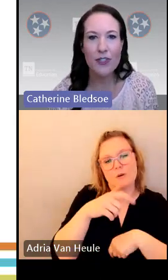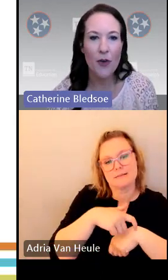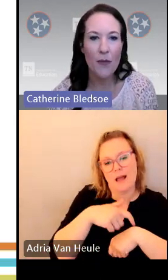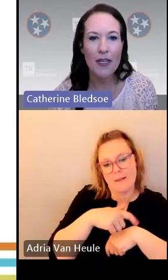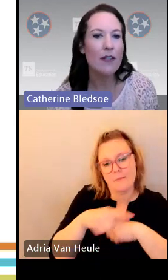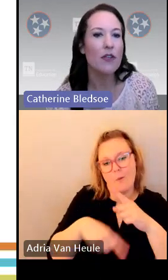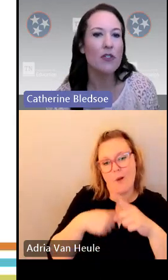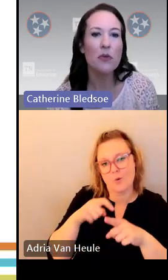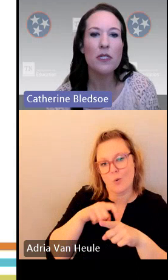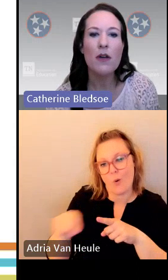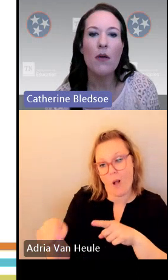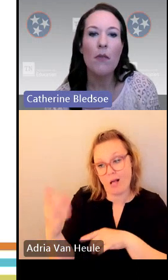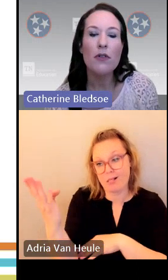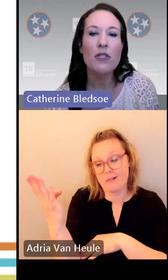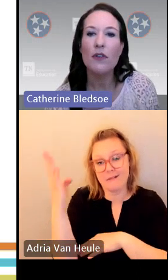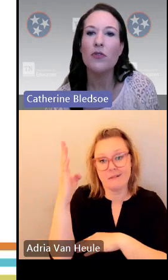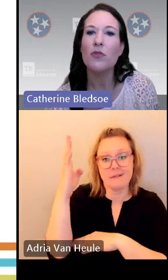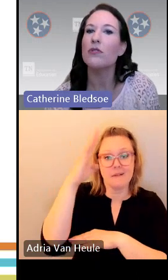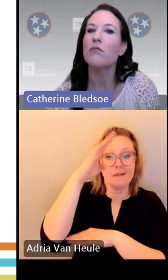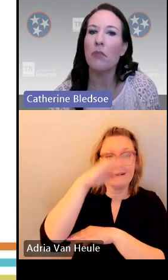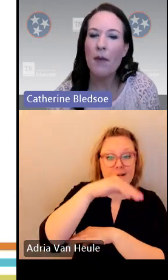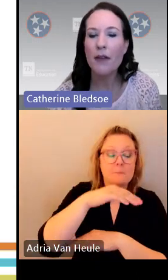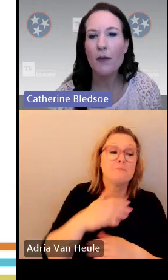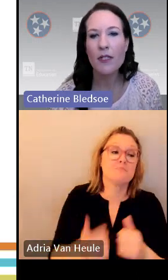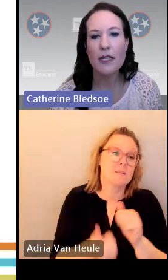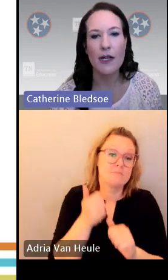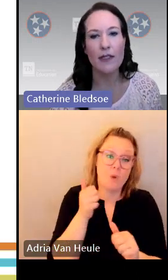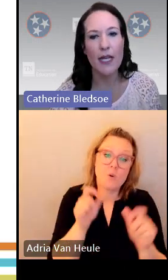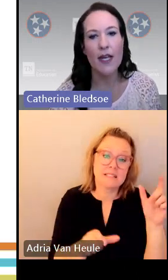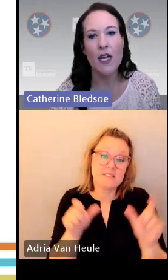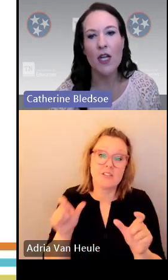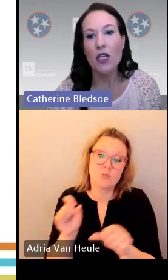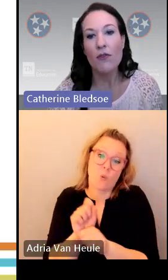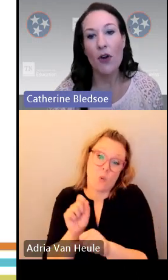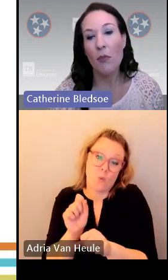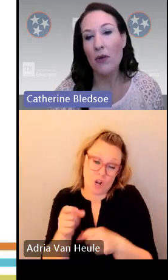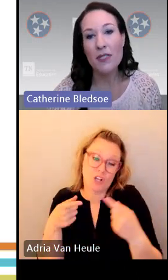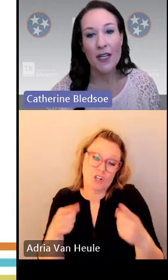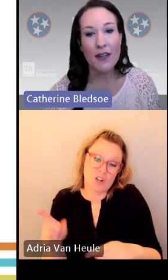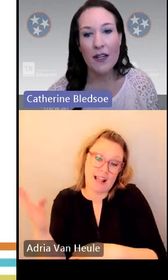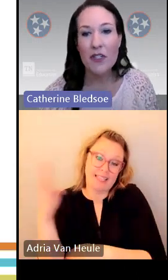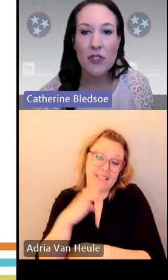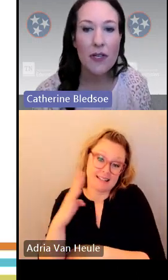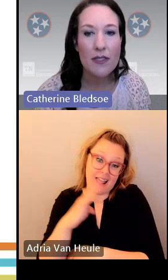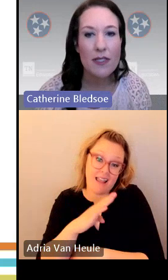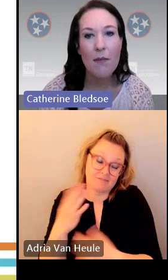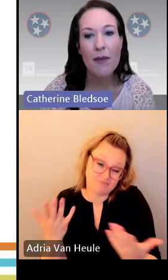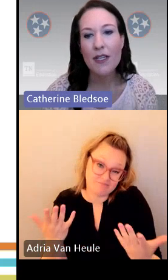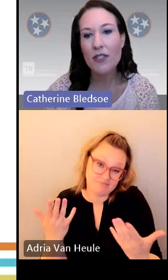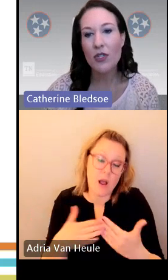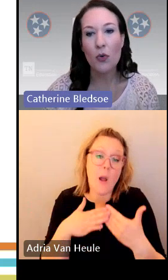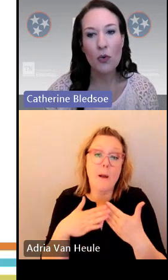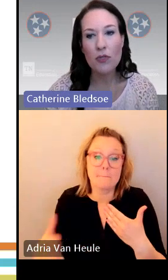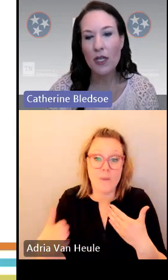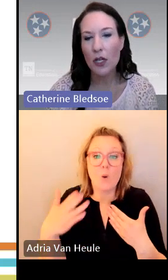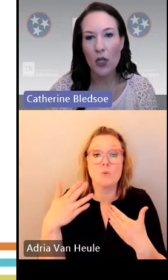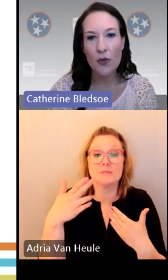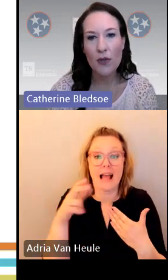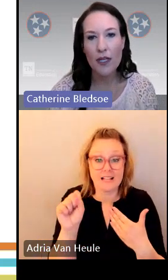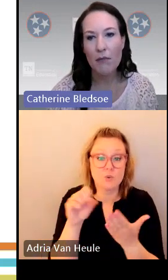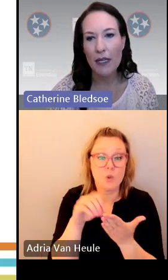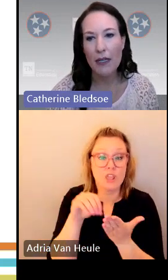differ for so many individuals, most individuals primarily work during the day. For our post-secondary students, many